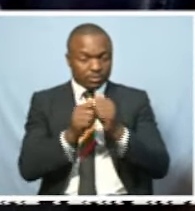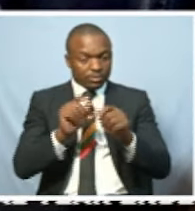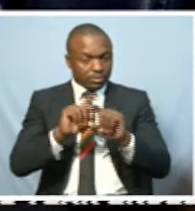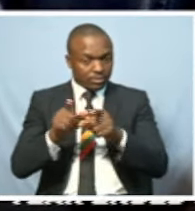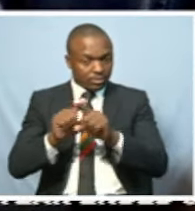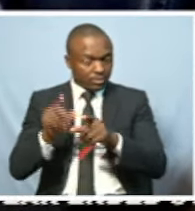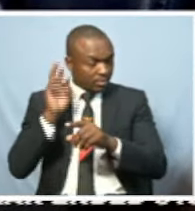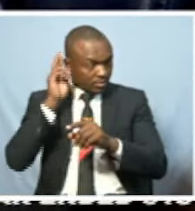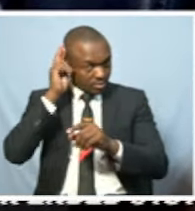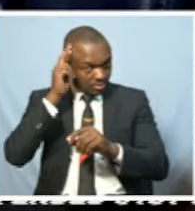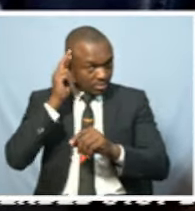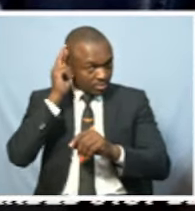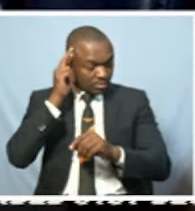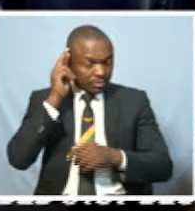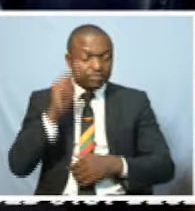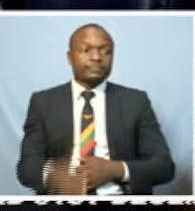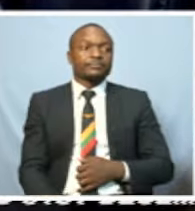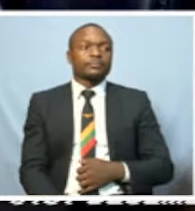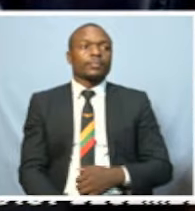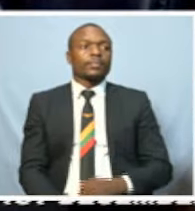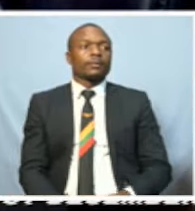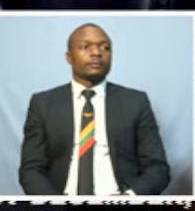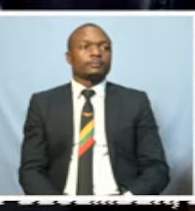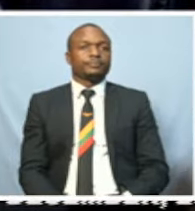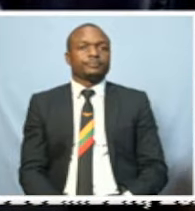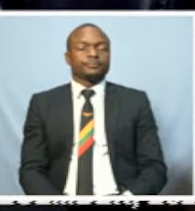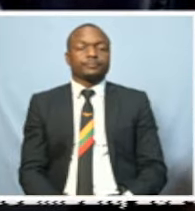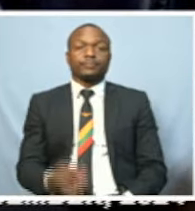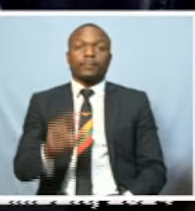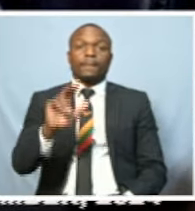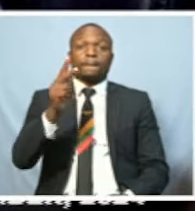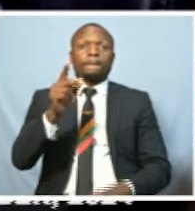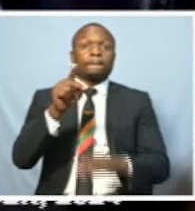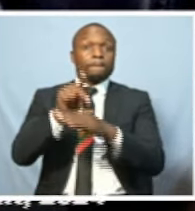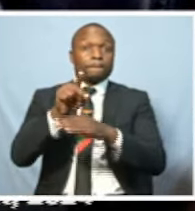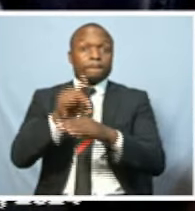Also, on the third project, Chair,